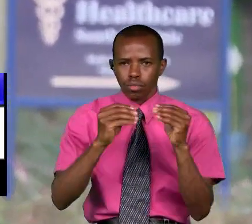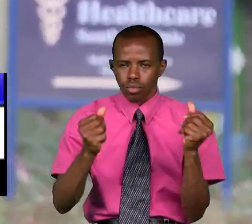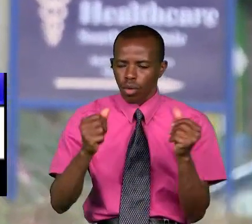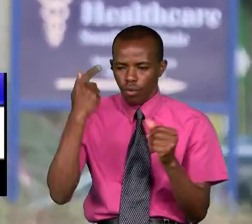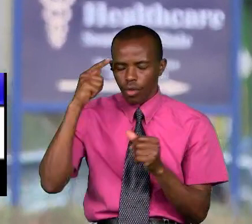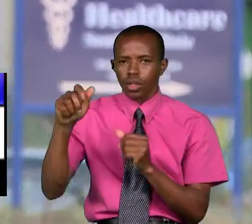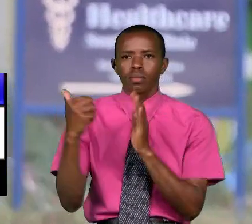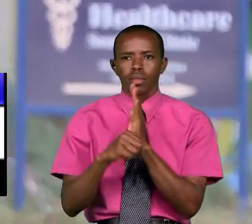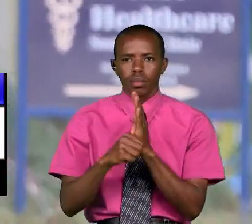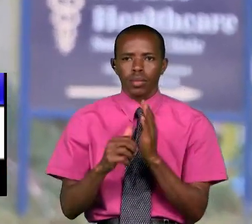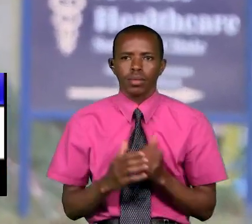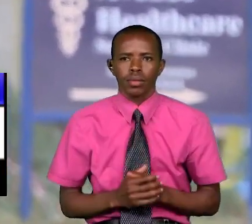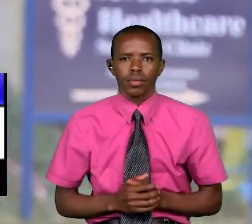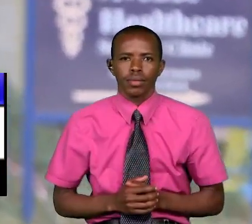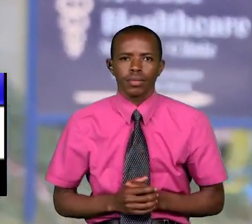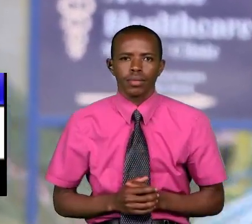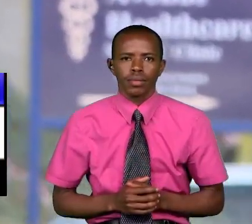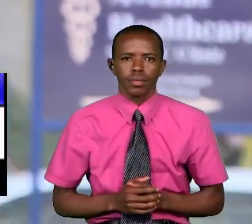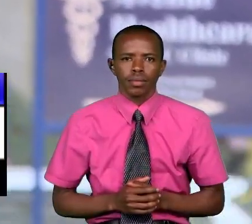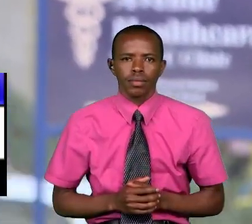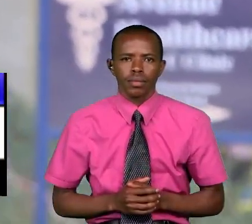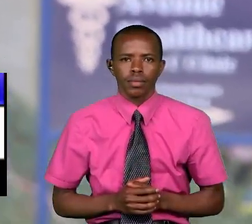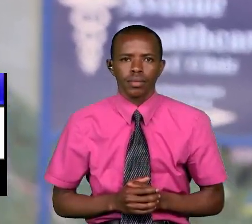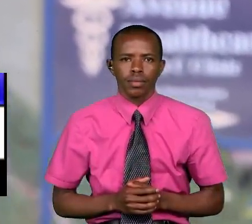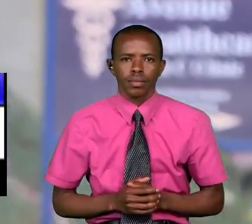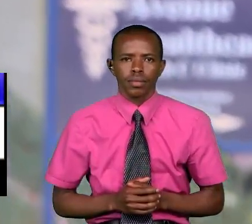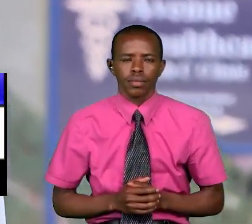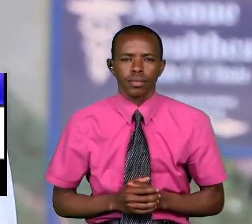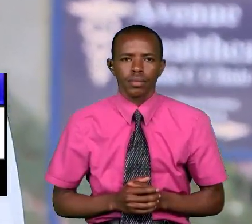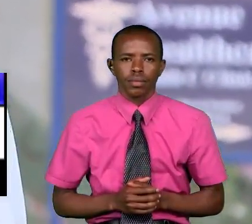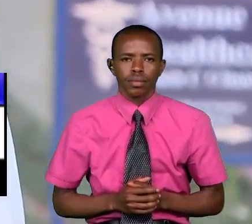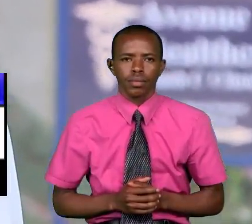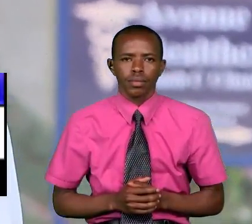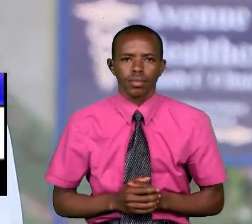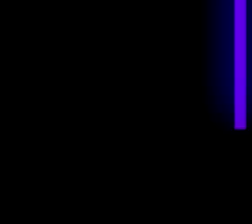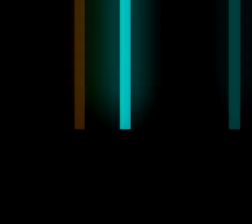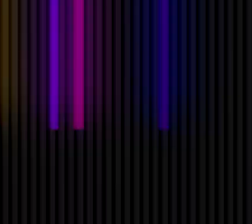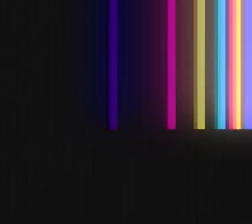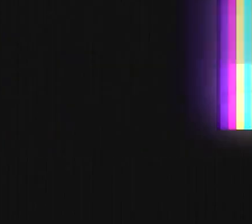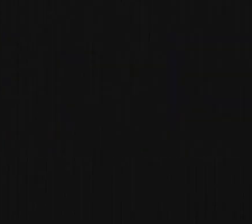crisis. Reporting for Switch TV News in Nairobi, I am Scott Murioki.